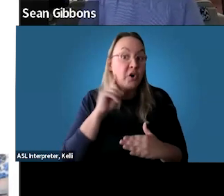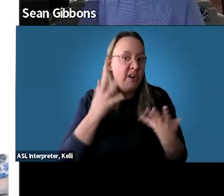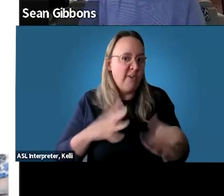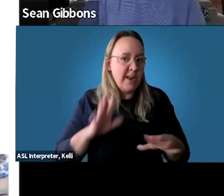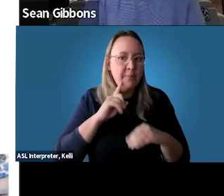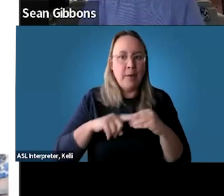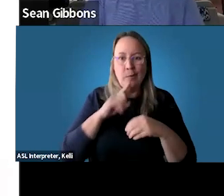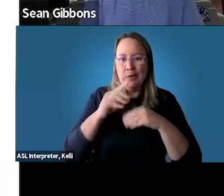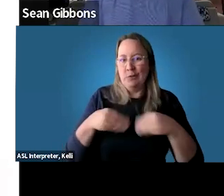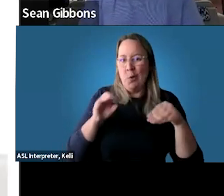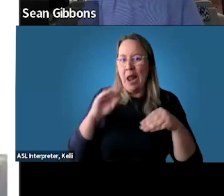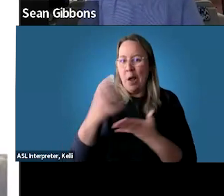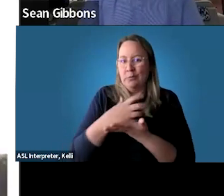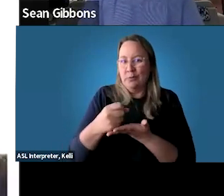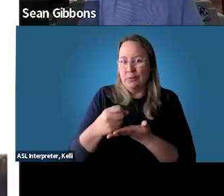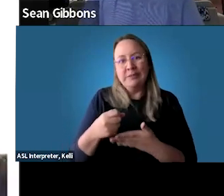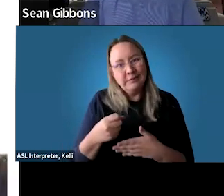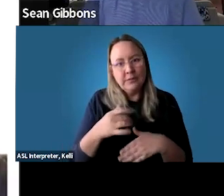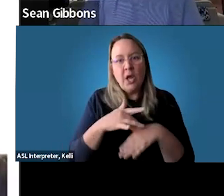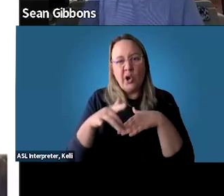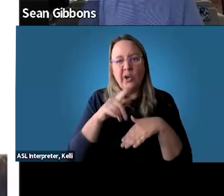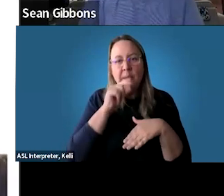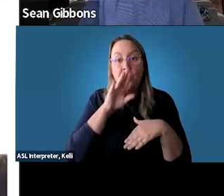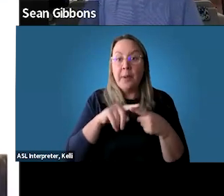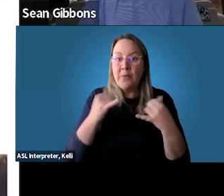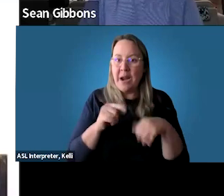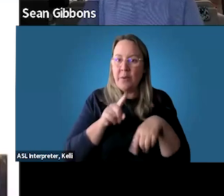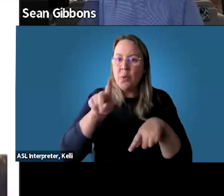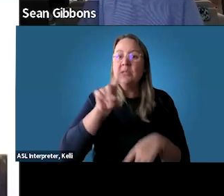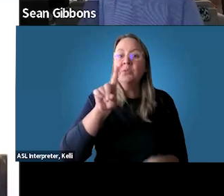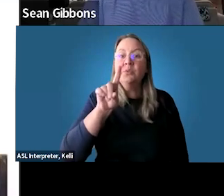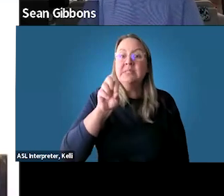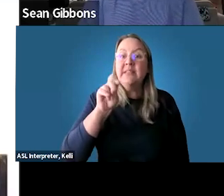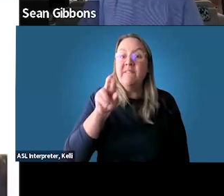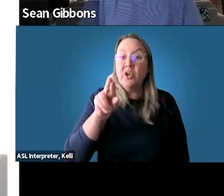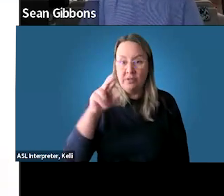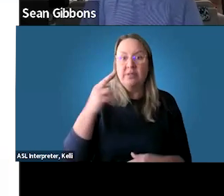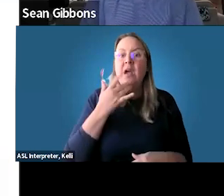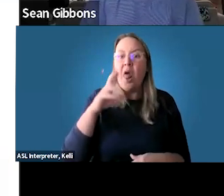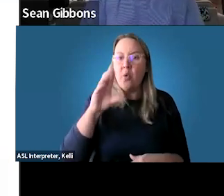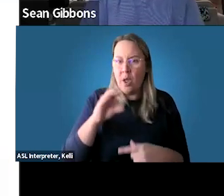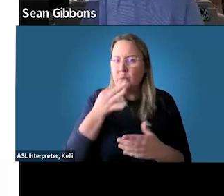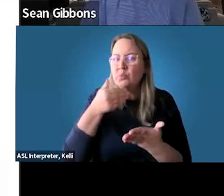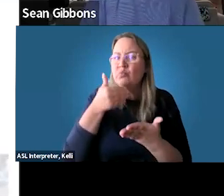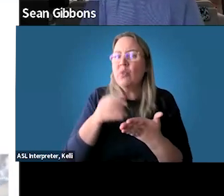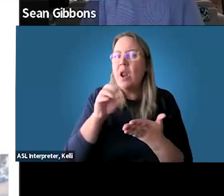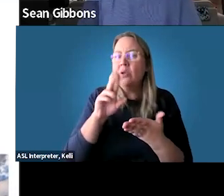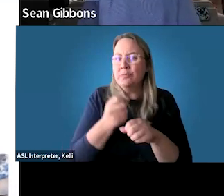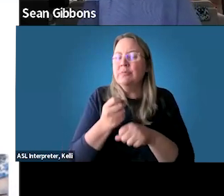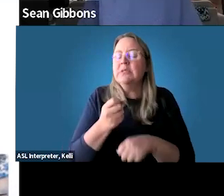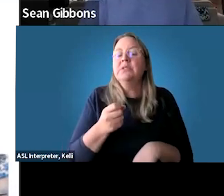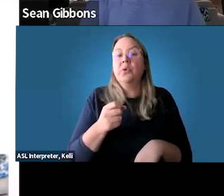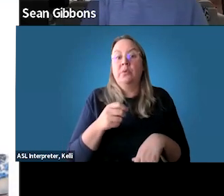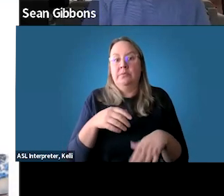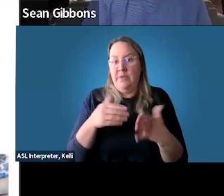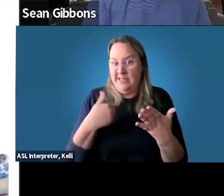We are sold out of early bird seats, I'm afraid to report, but we are headed to Denver in October, and we would be delighted to have you with us. And for now, I can say that